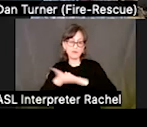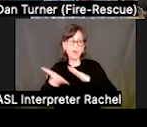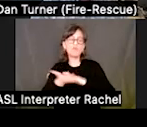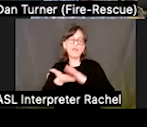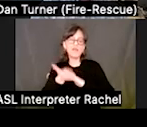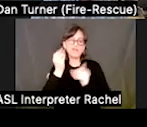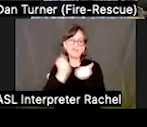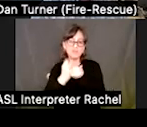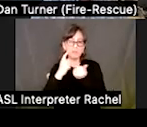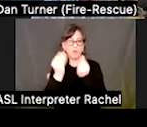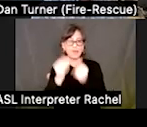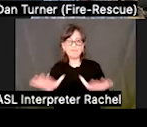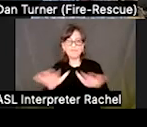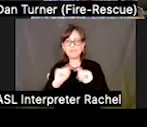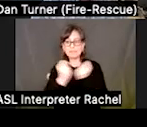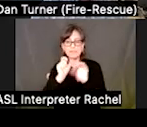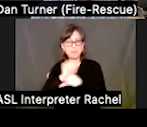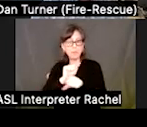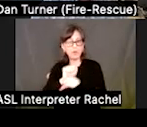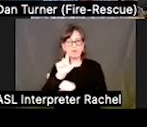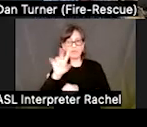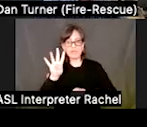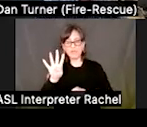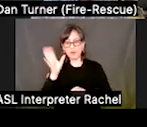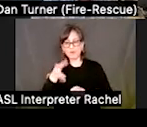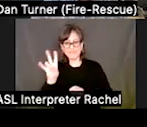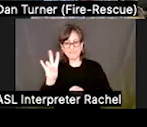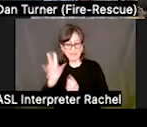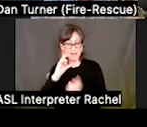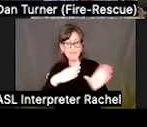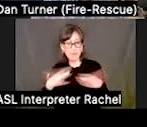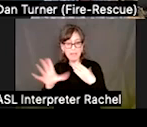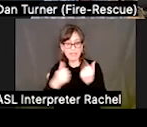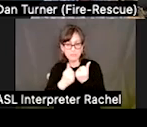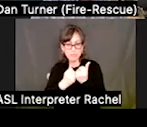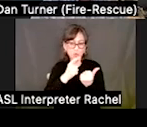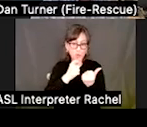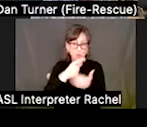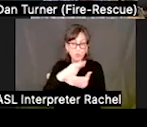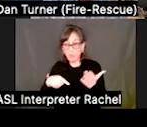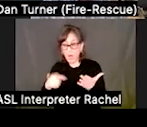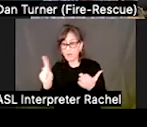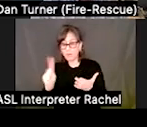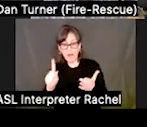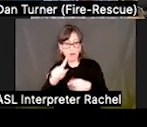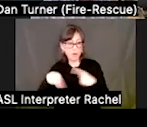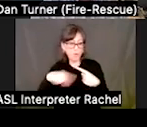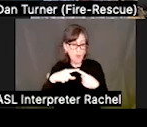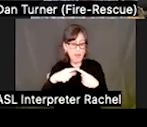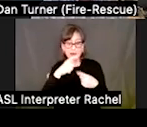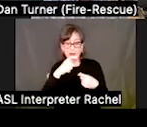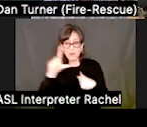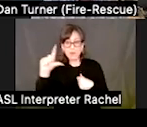field teams working 24/7. You got planning support, trying to do where, what, when, who. Logistical support,